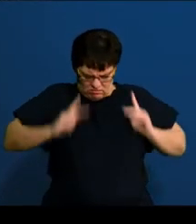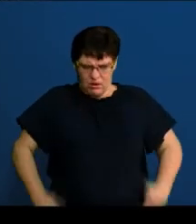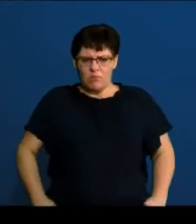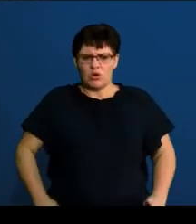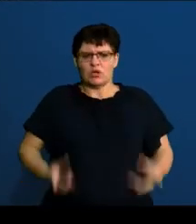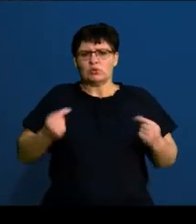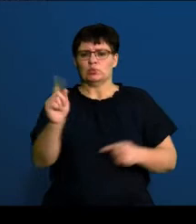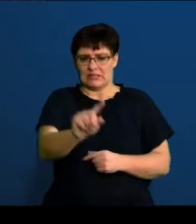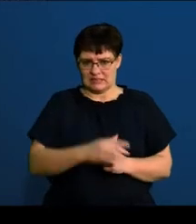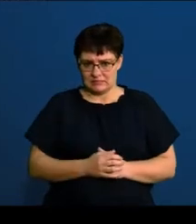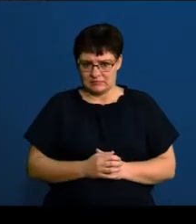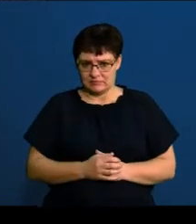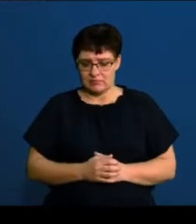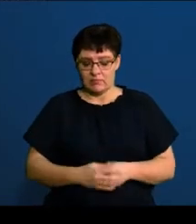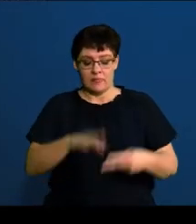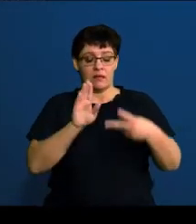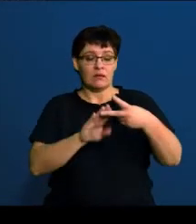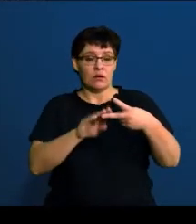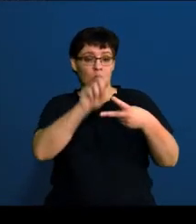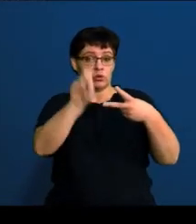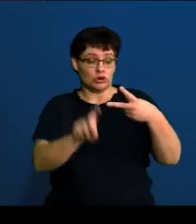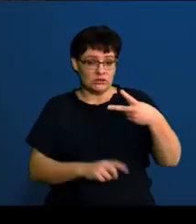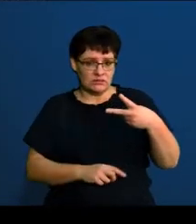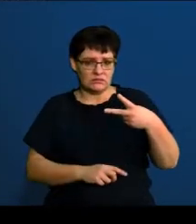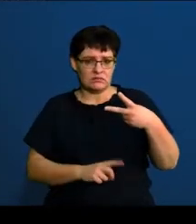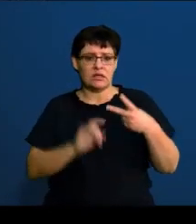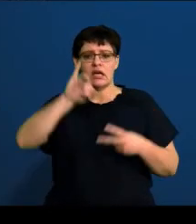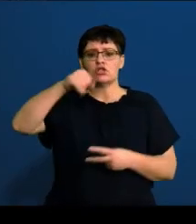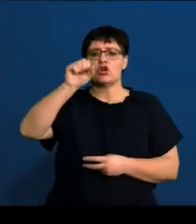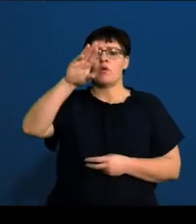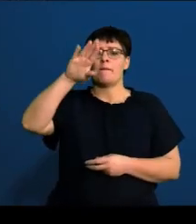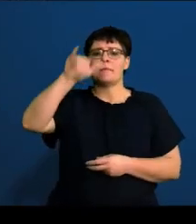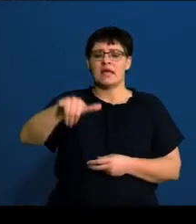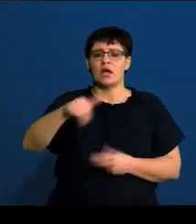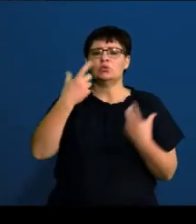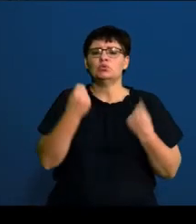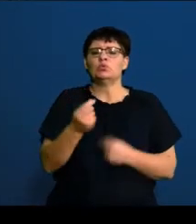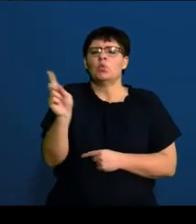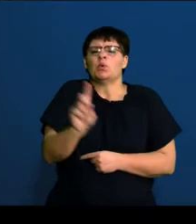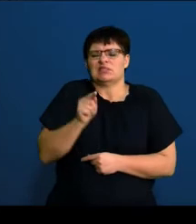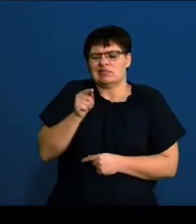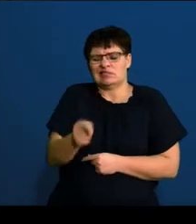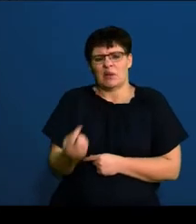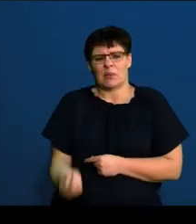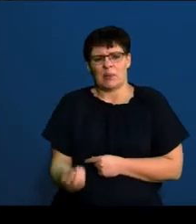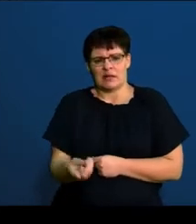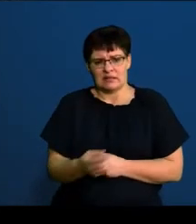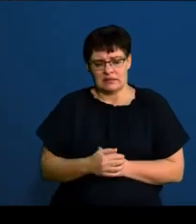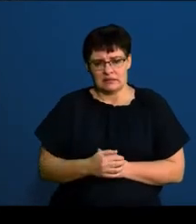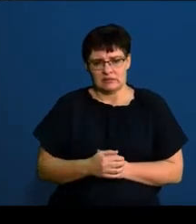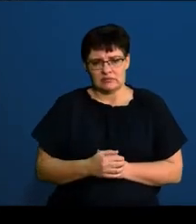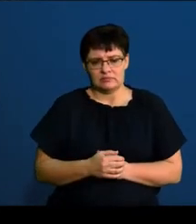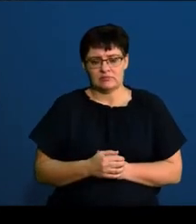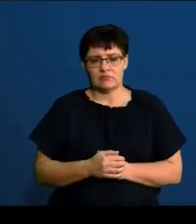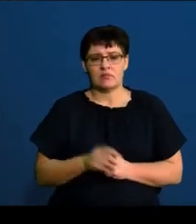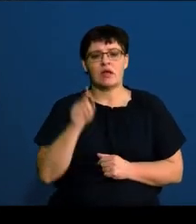then question 2. What is Jeremy doing in frame 2? So the answer here is